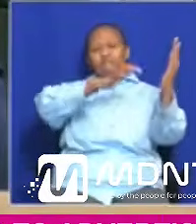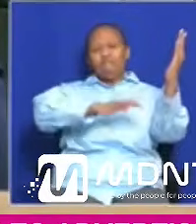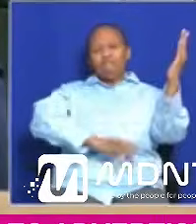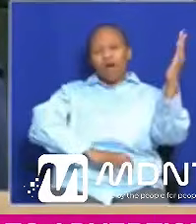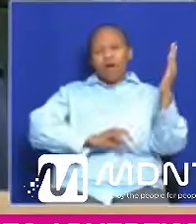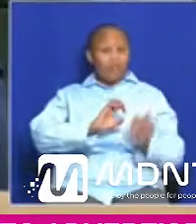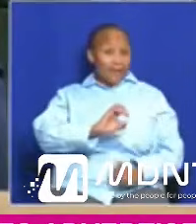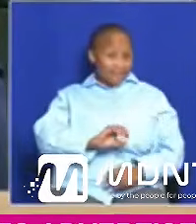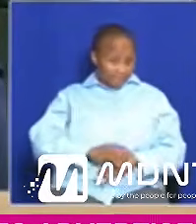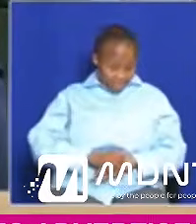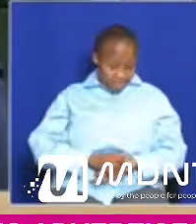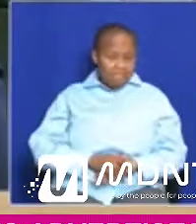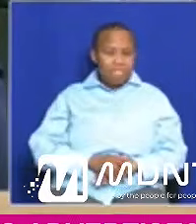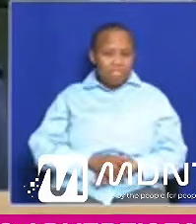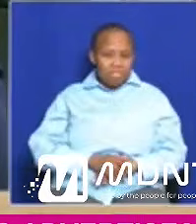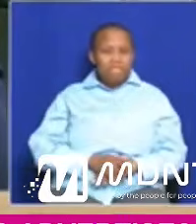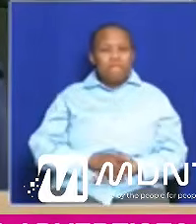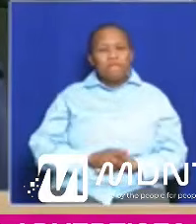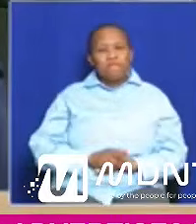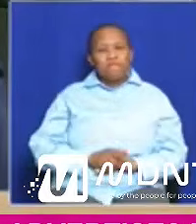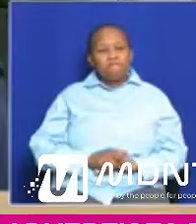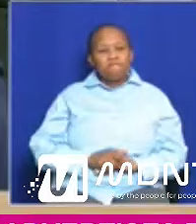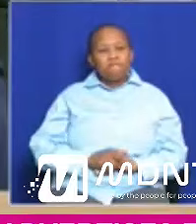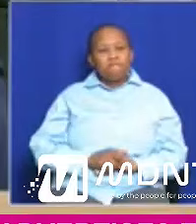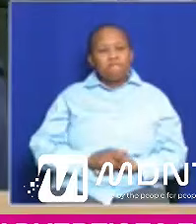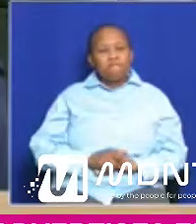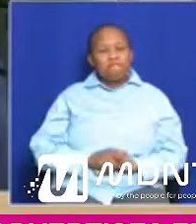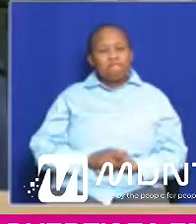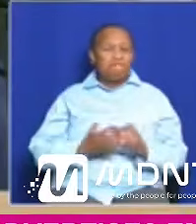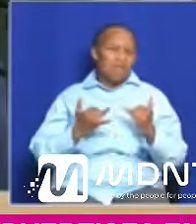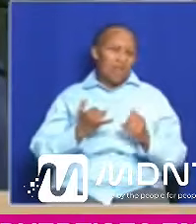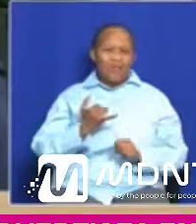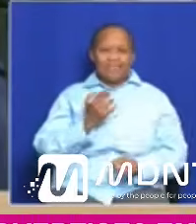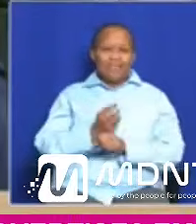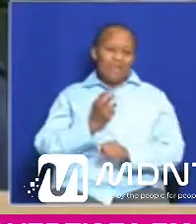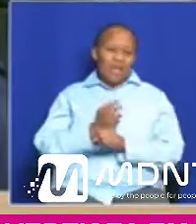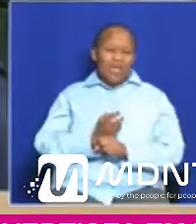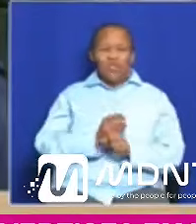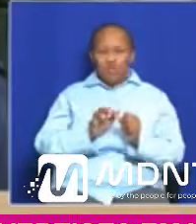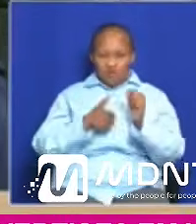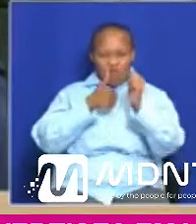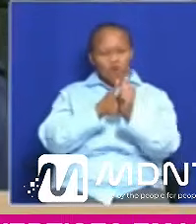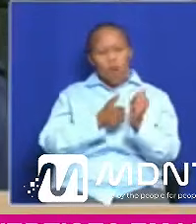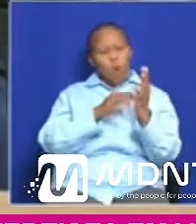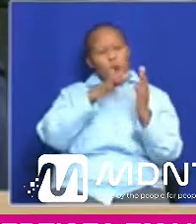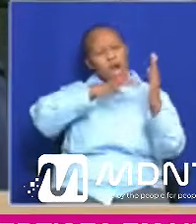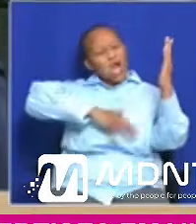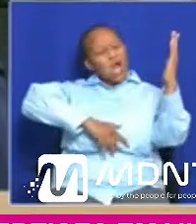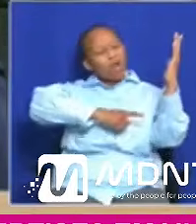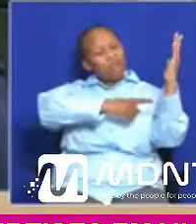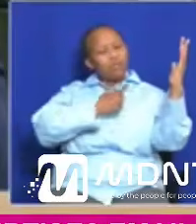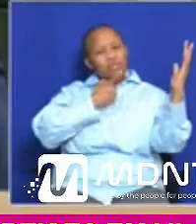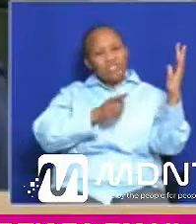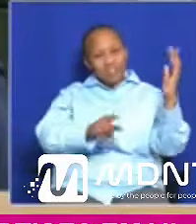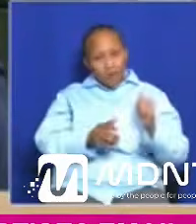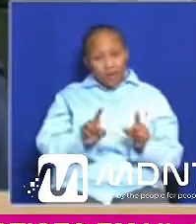it's not that succinct and a bit difficult to follow. But the point I want to make